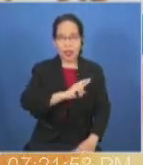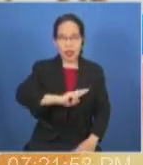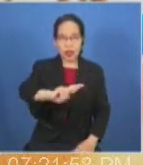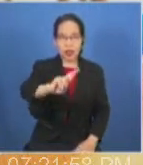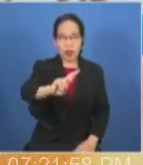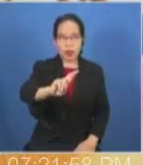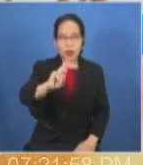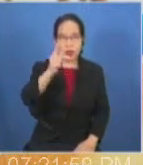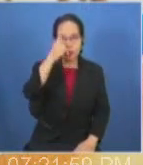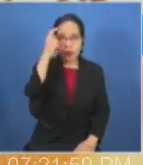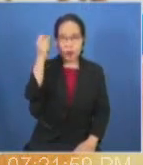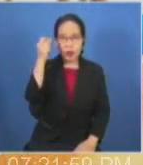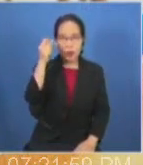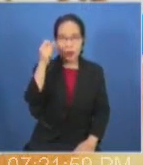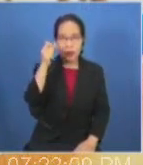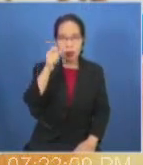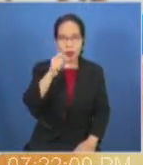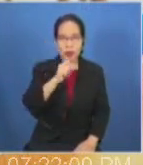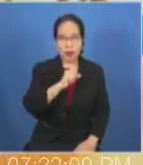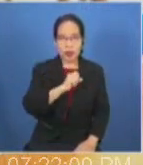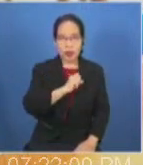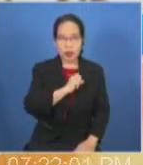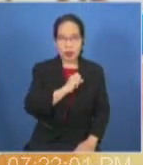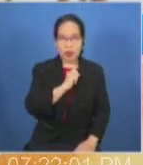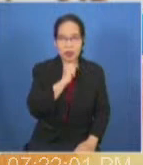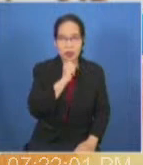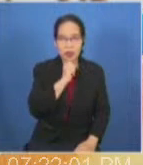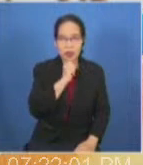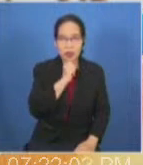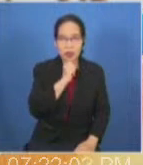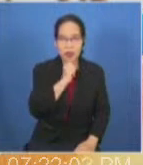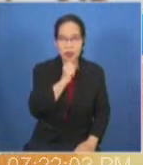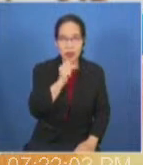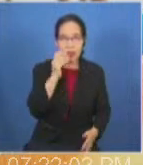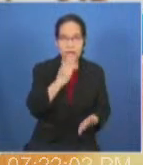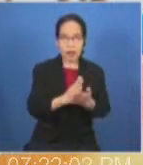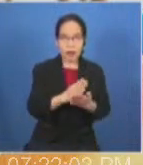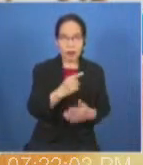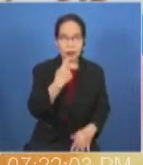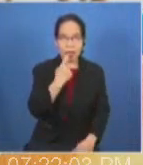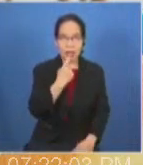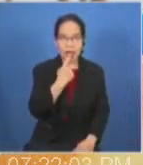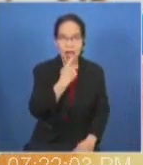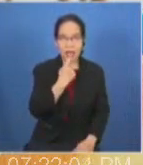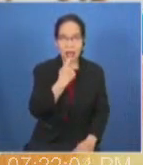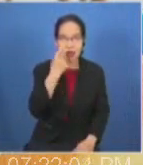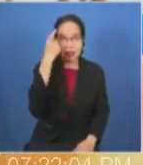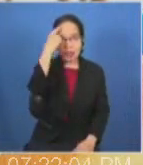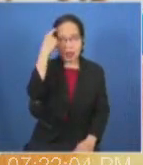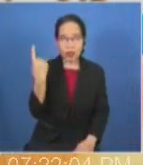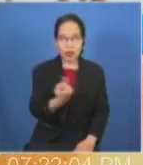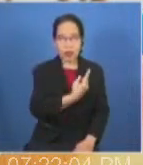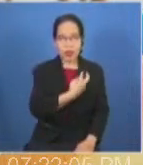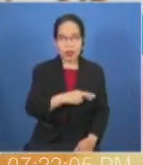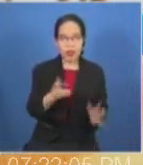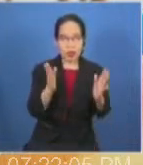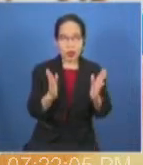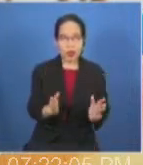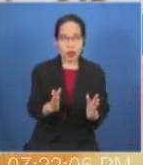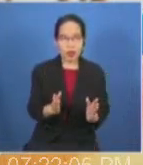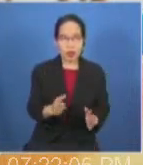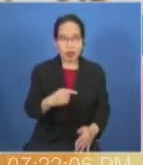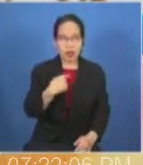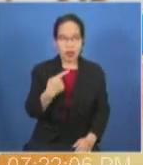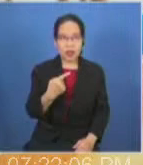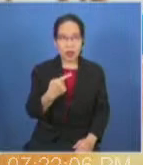Because this is connected to our religion for it not to be in vain. Because if we did not control our tongues, we're thinking